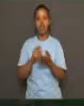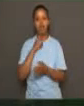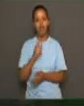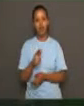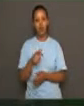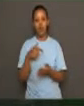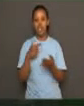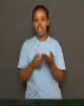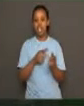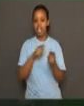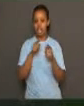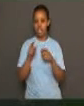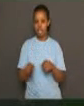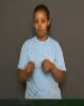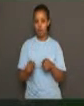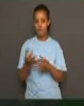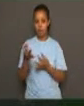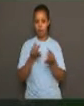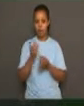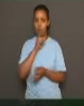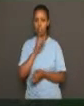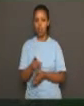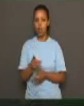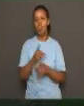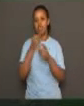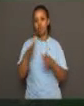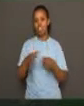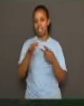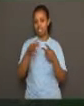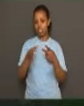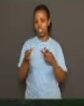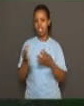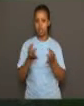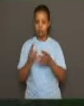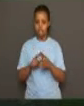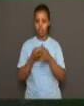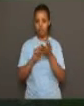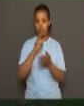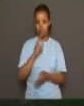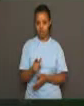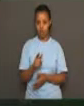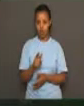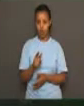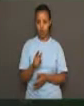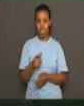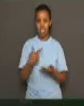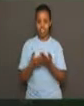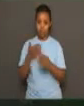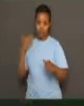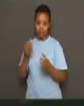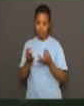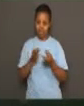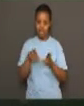This begins to describe the process of natural selection. As defined,